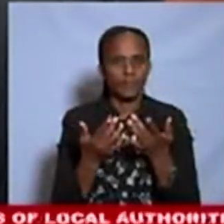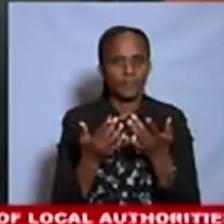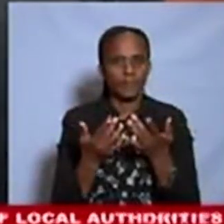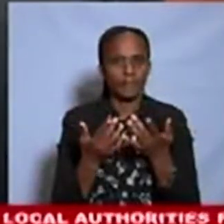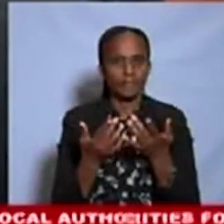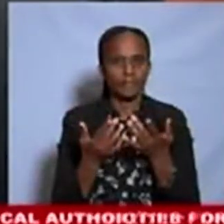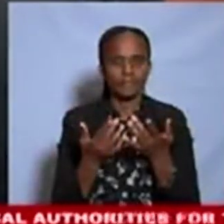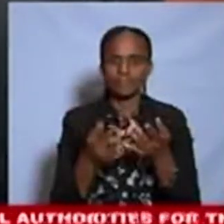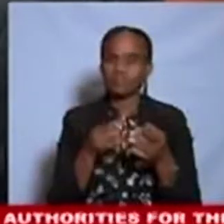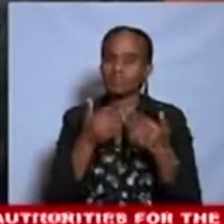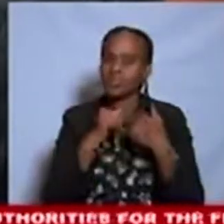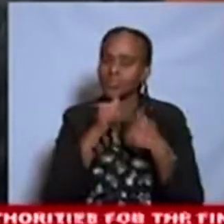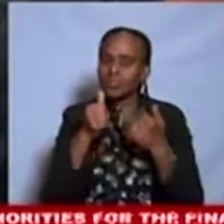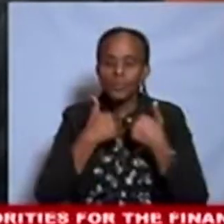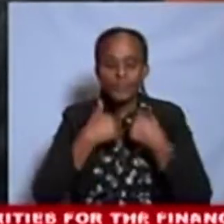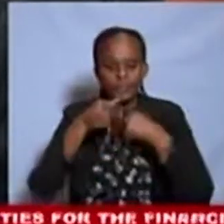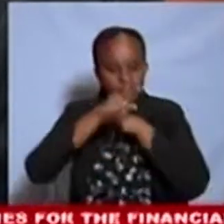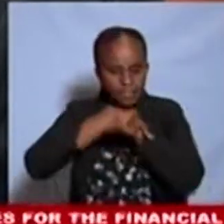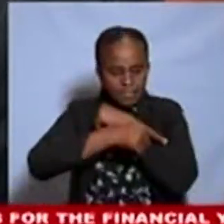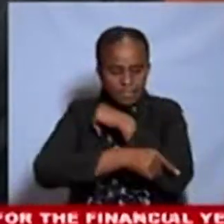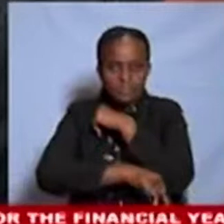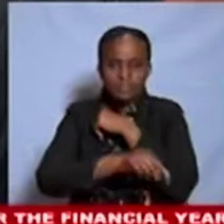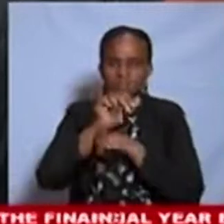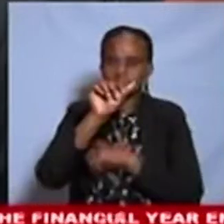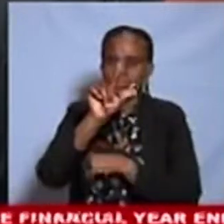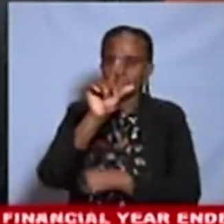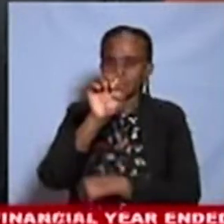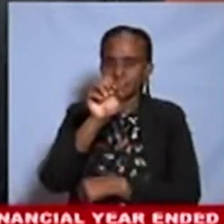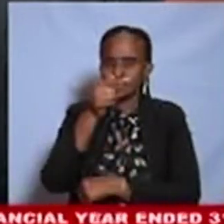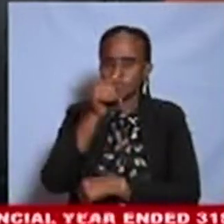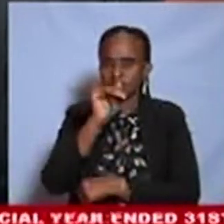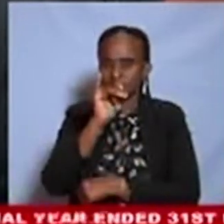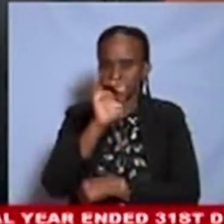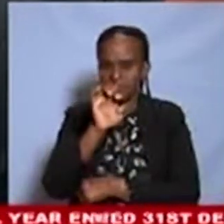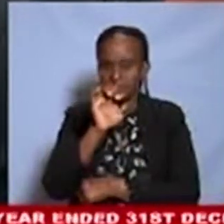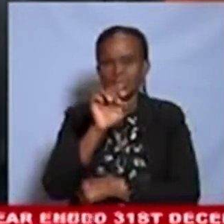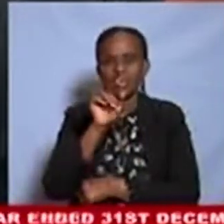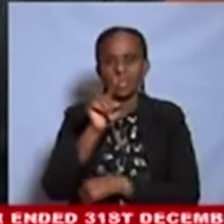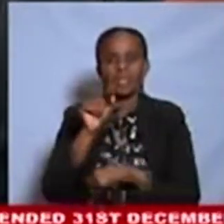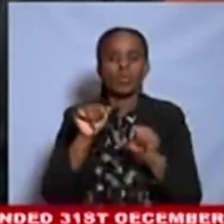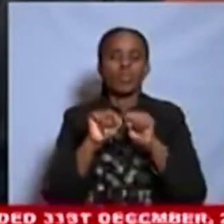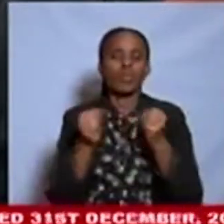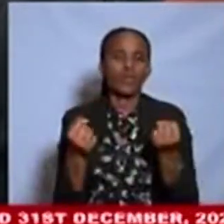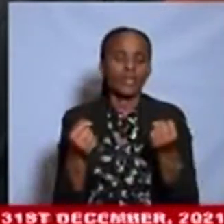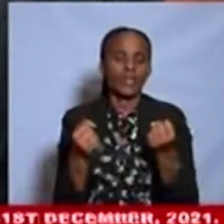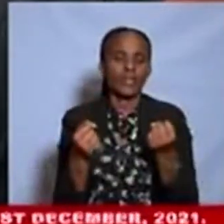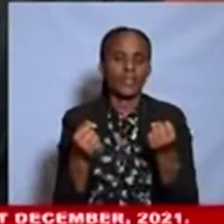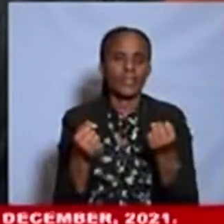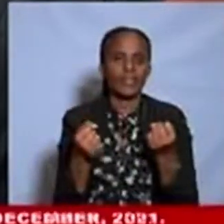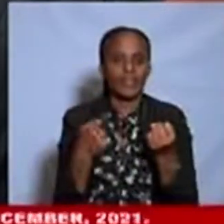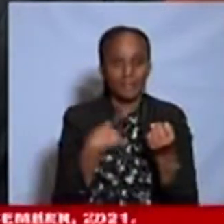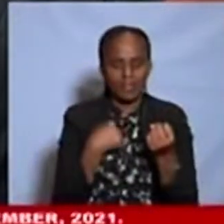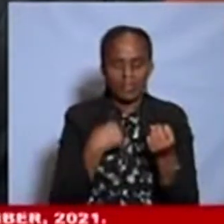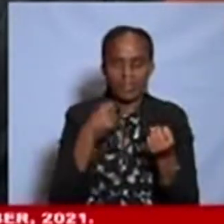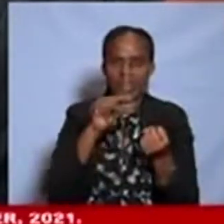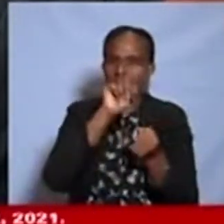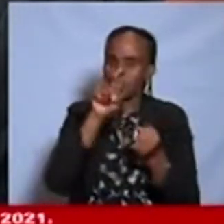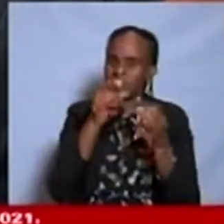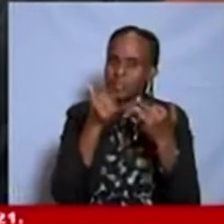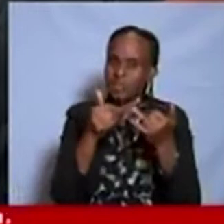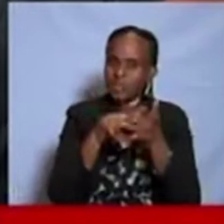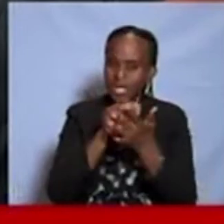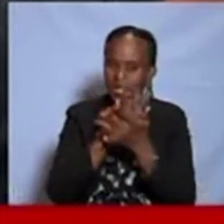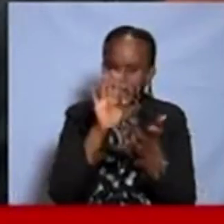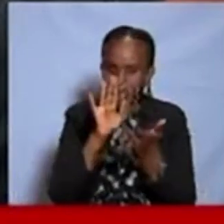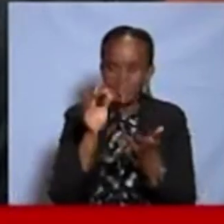the drilling league was blocked. So my question now is, how